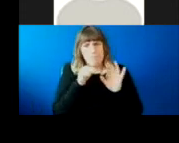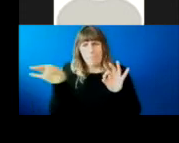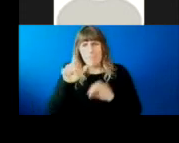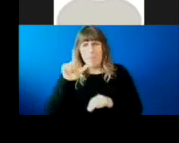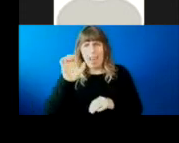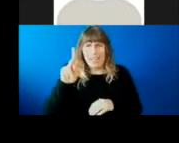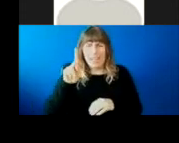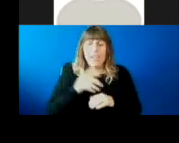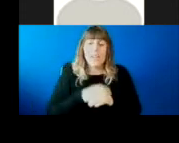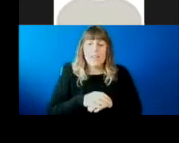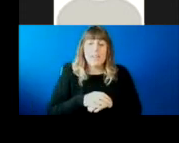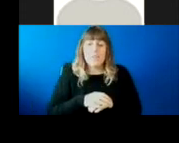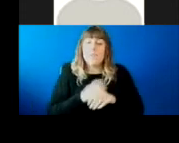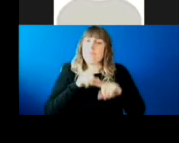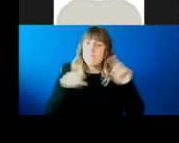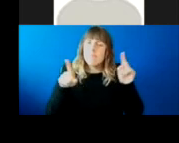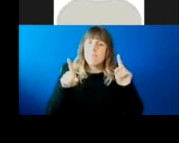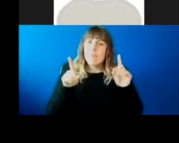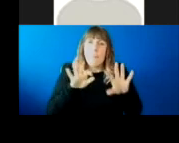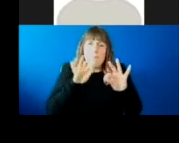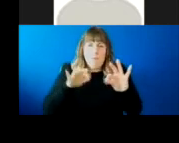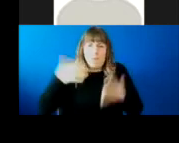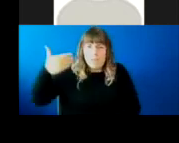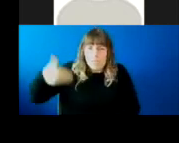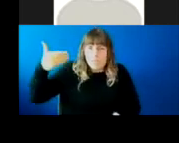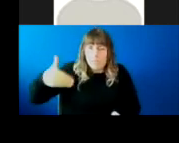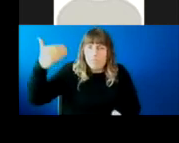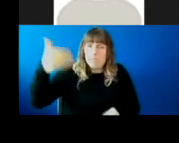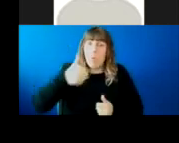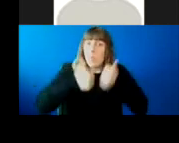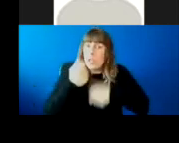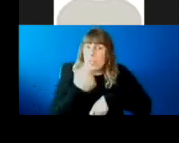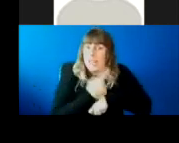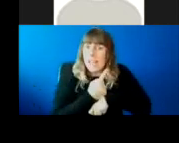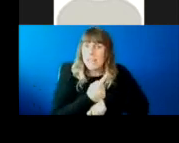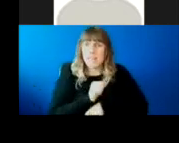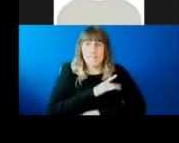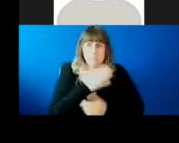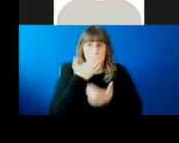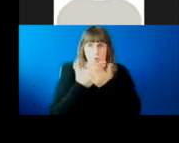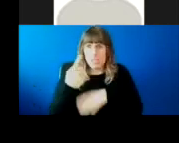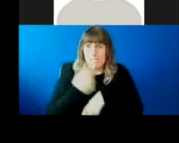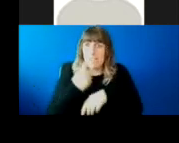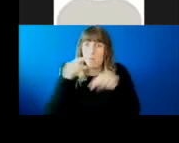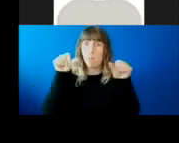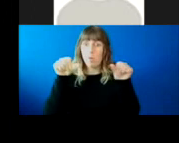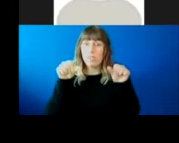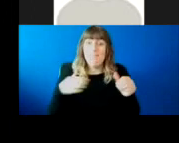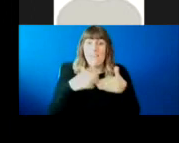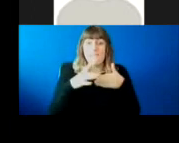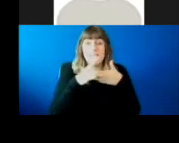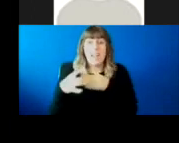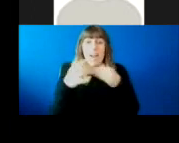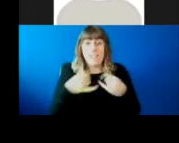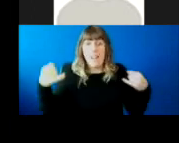how, like, what the optimal frequency is and what the optimal days to post are. So there are guidelines